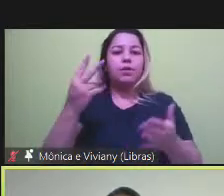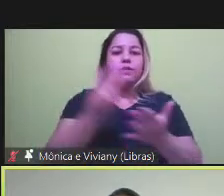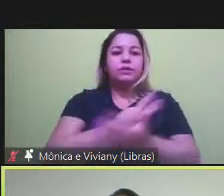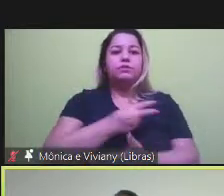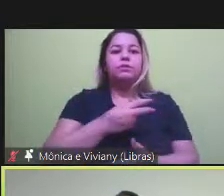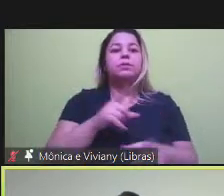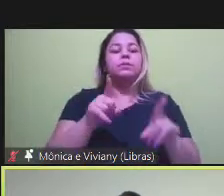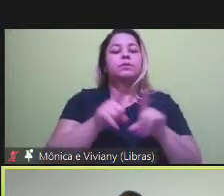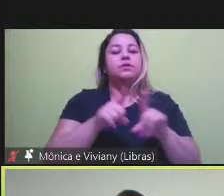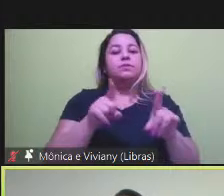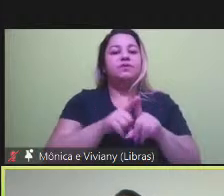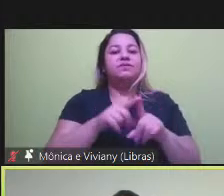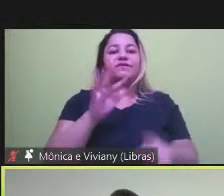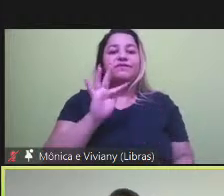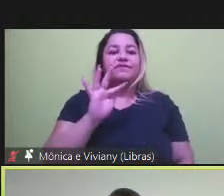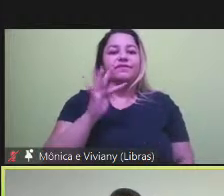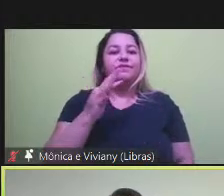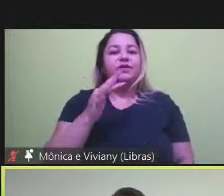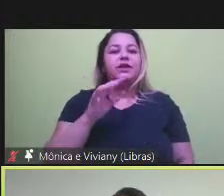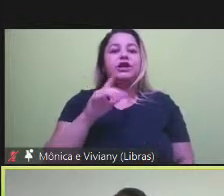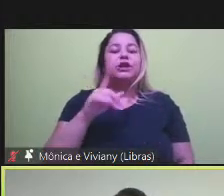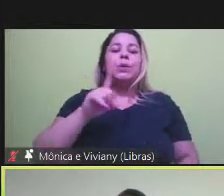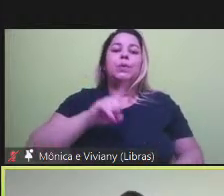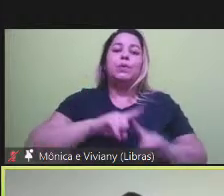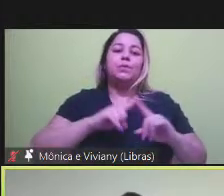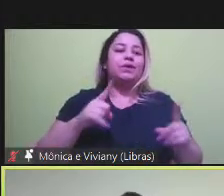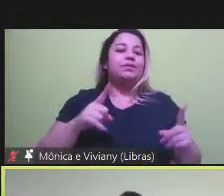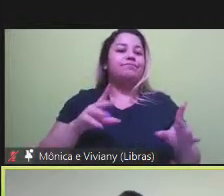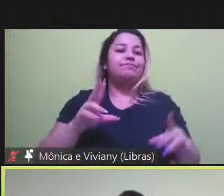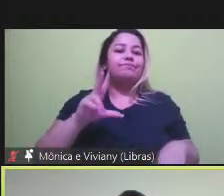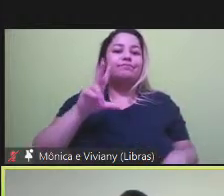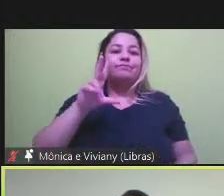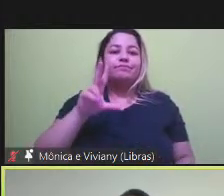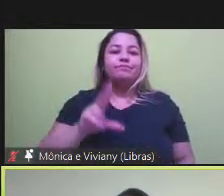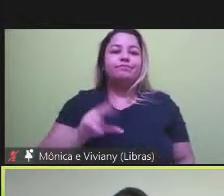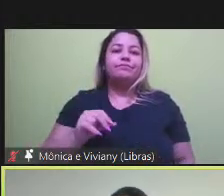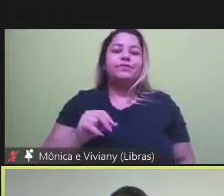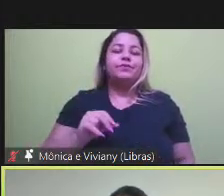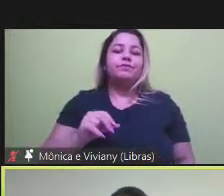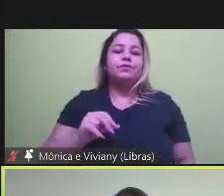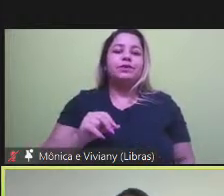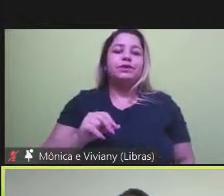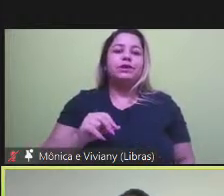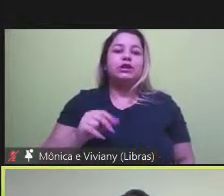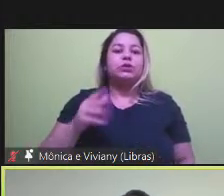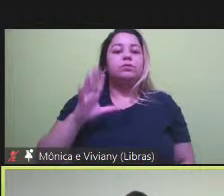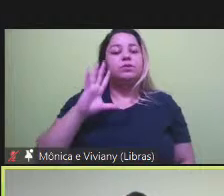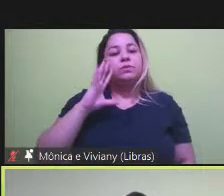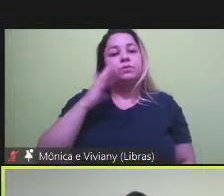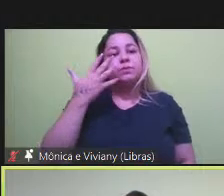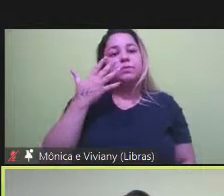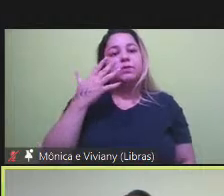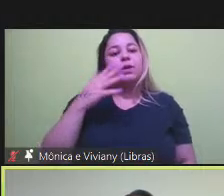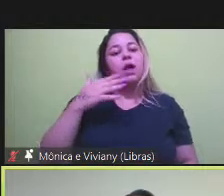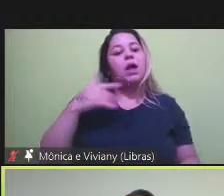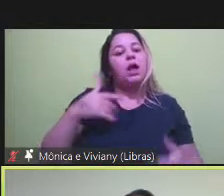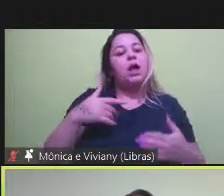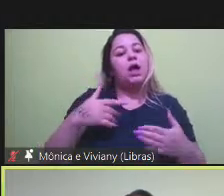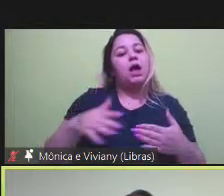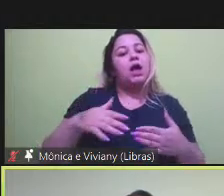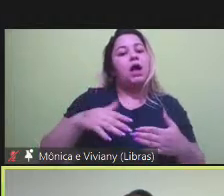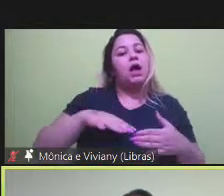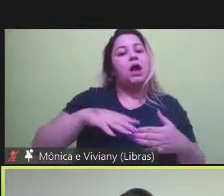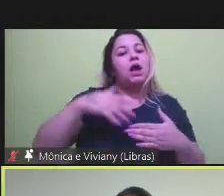still did not happen. It was foreseen for February now, but also we have an increase in cases, so we will try